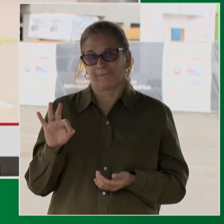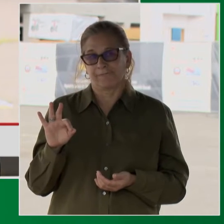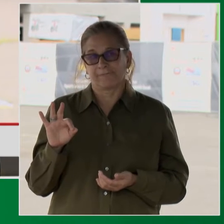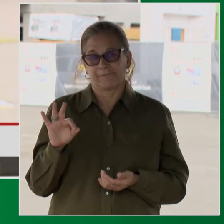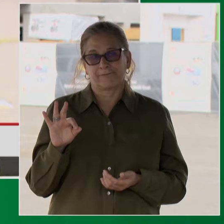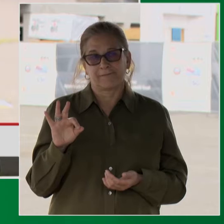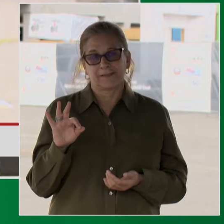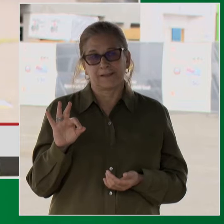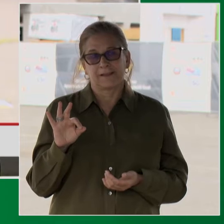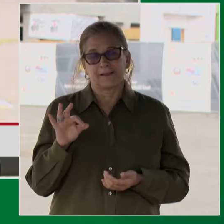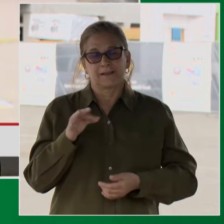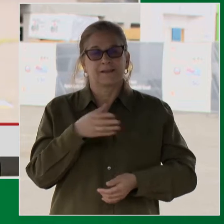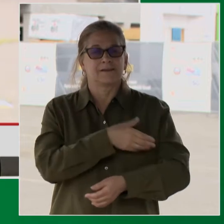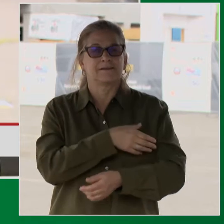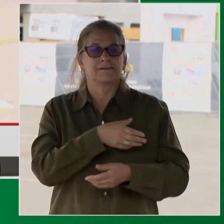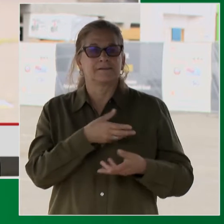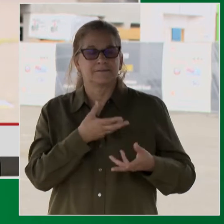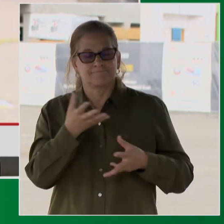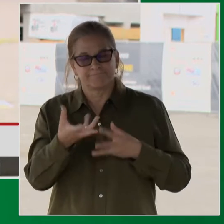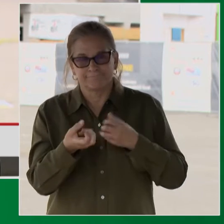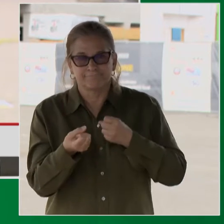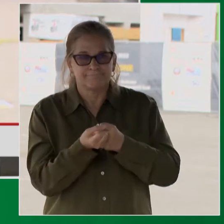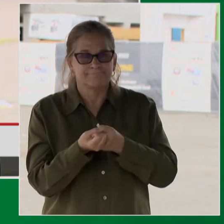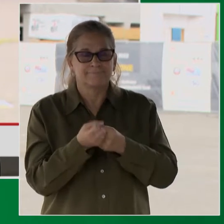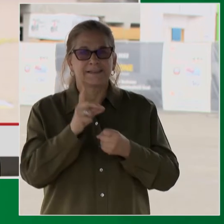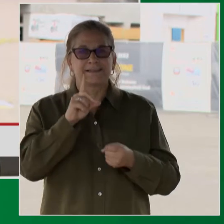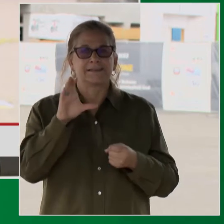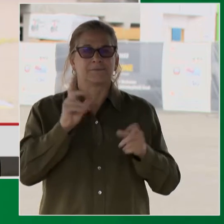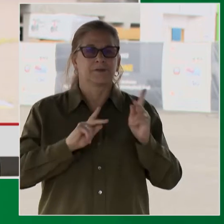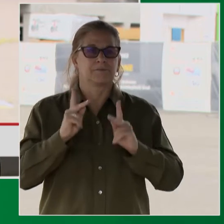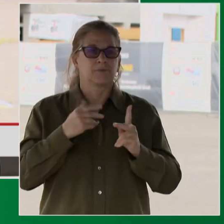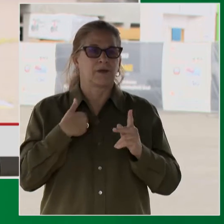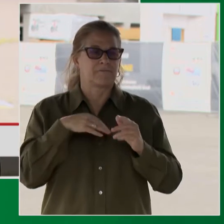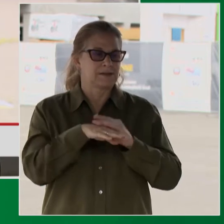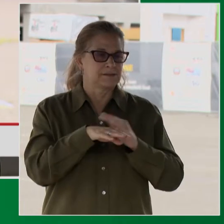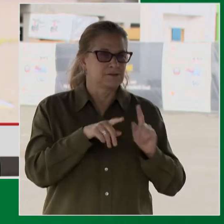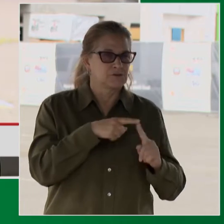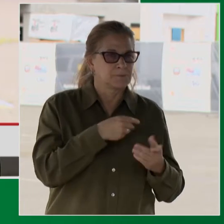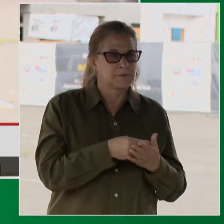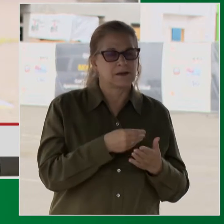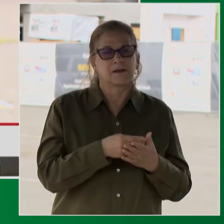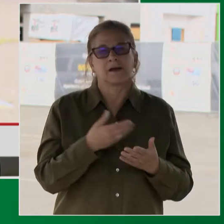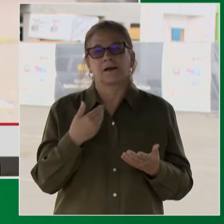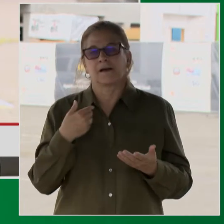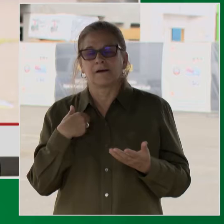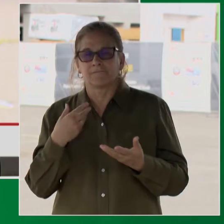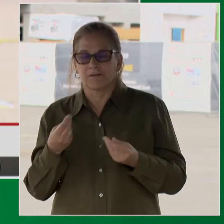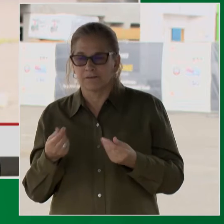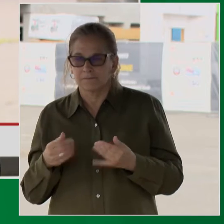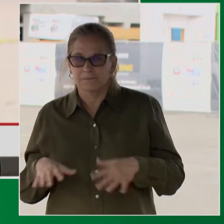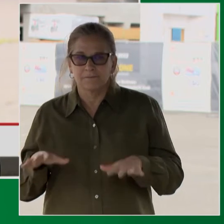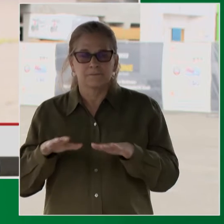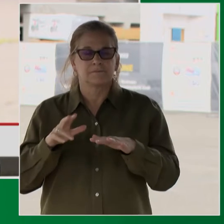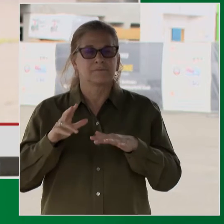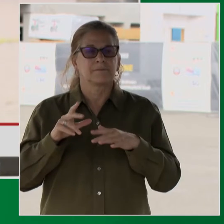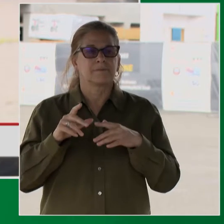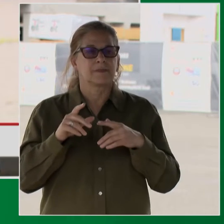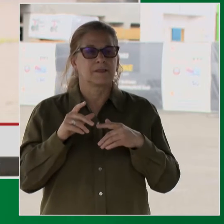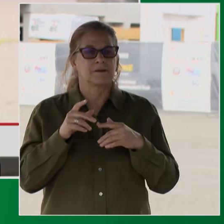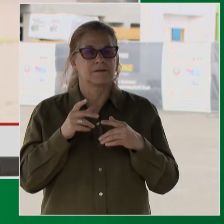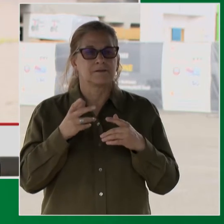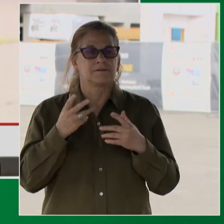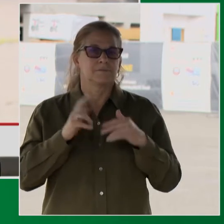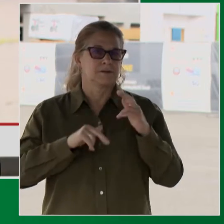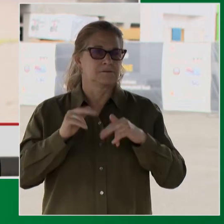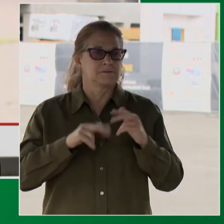district to access funds that are created by the increase in tax property values through the course of a development. So for instance,